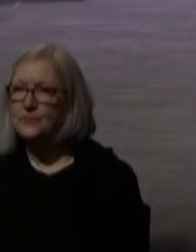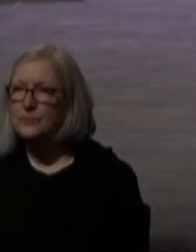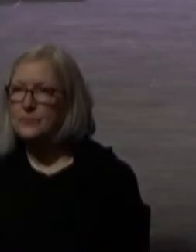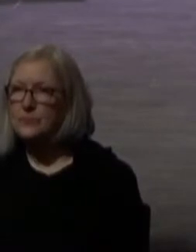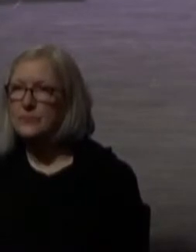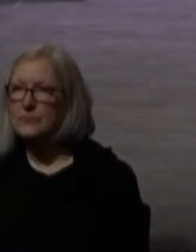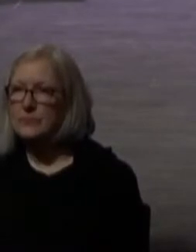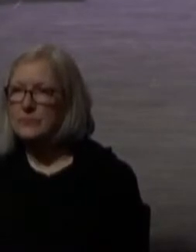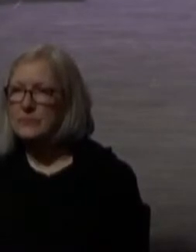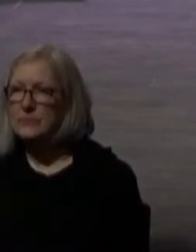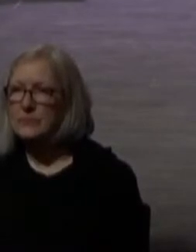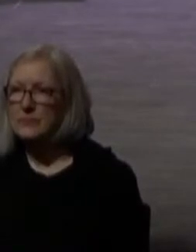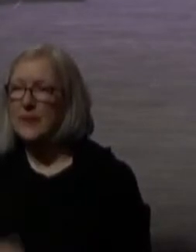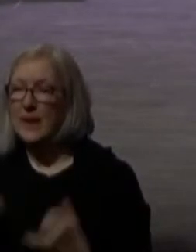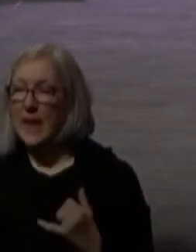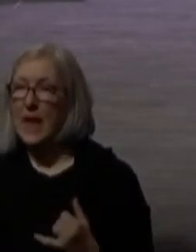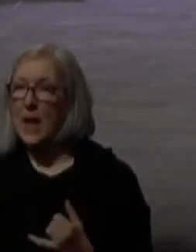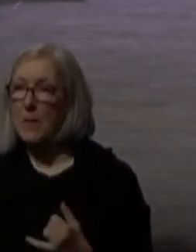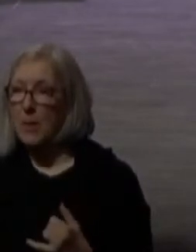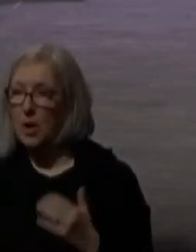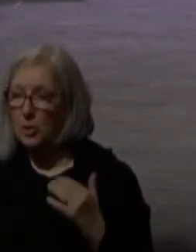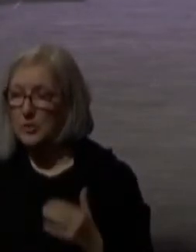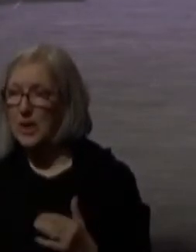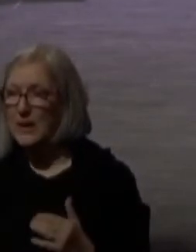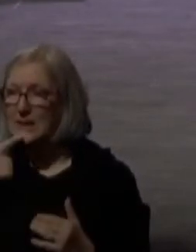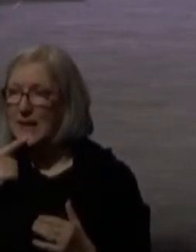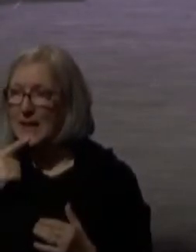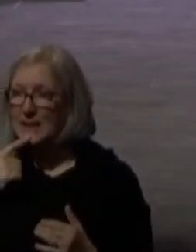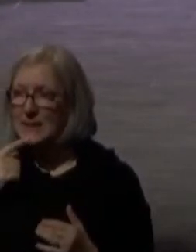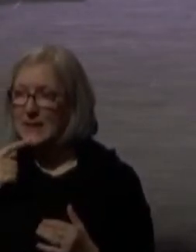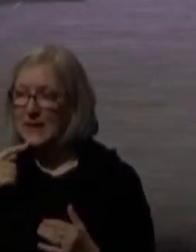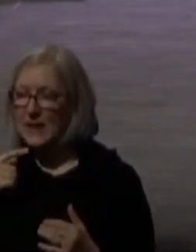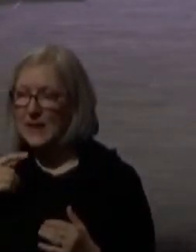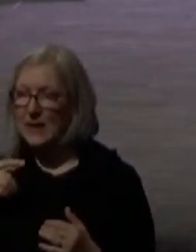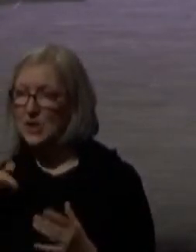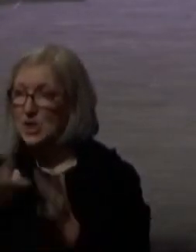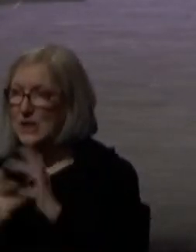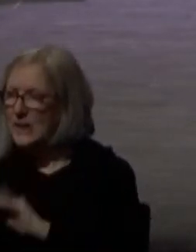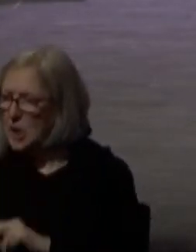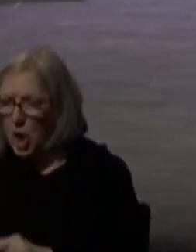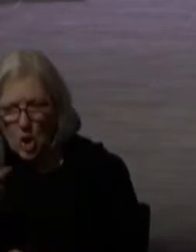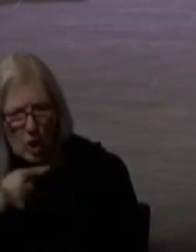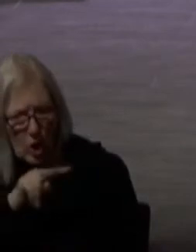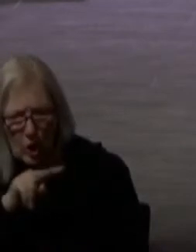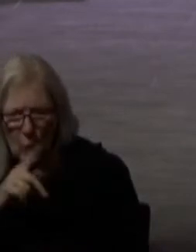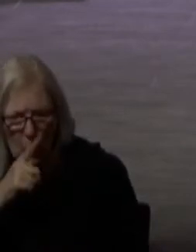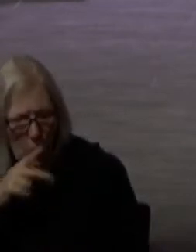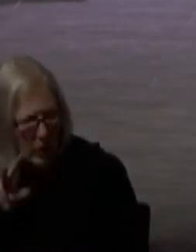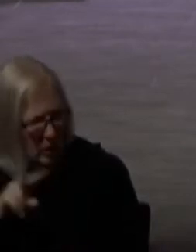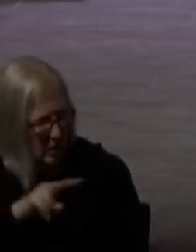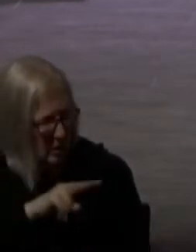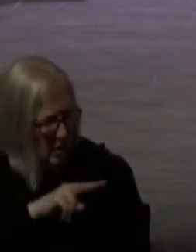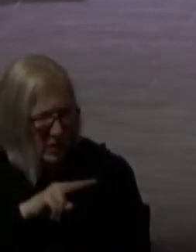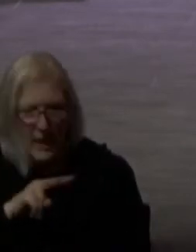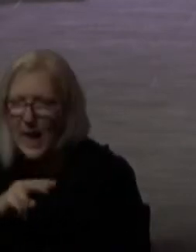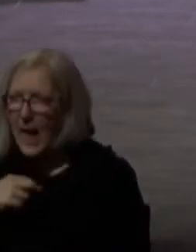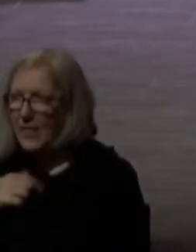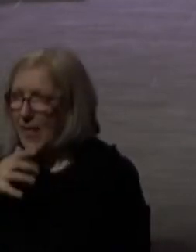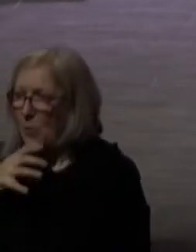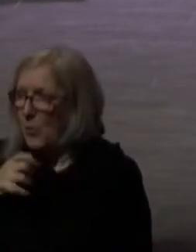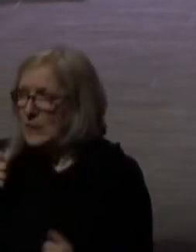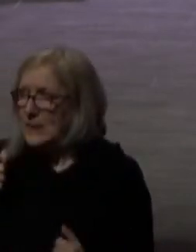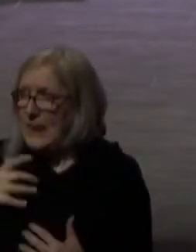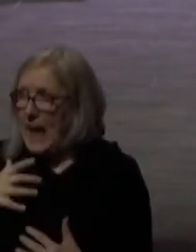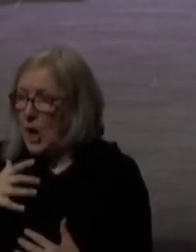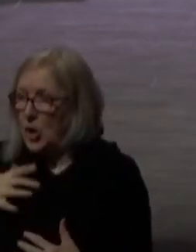Now Mark goes on and says, but she kept on looking around. He kept looking around to see who had done it. And the frightened woman, trembling